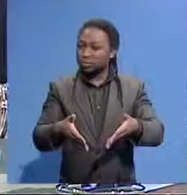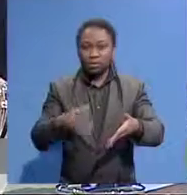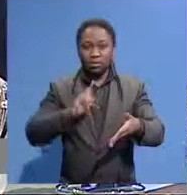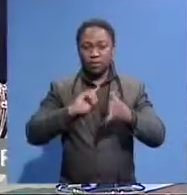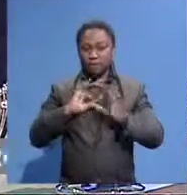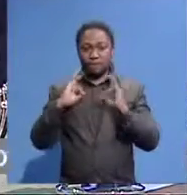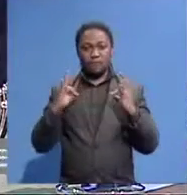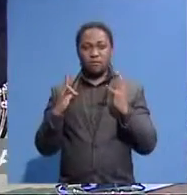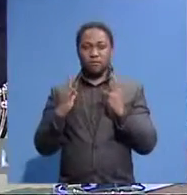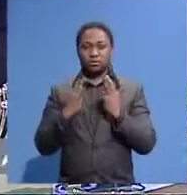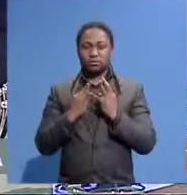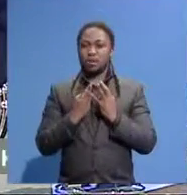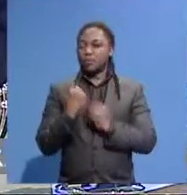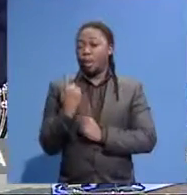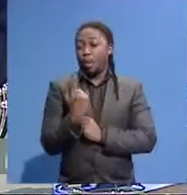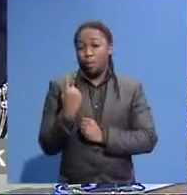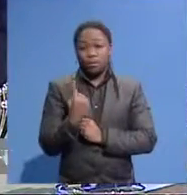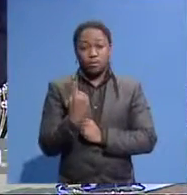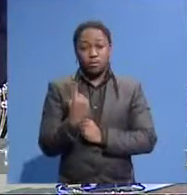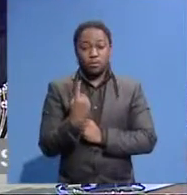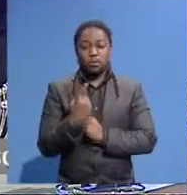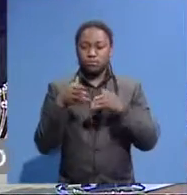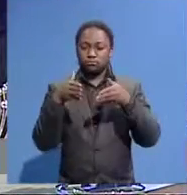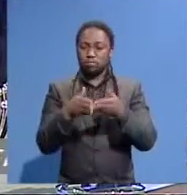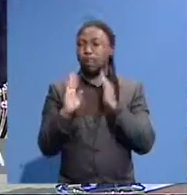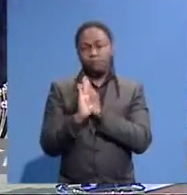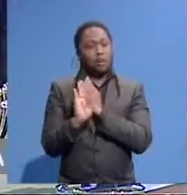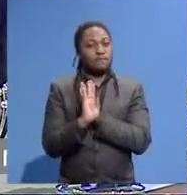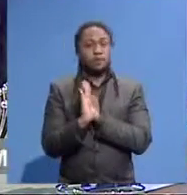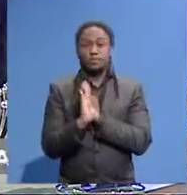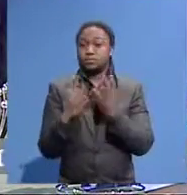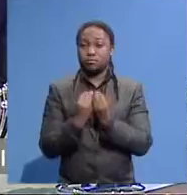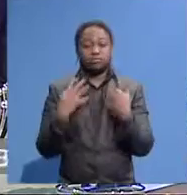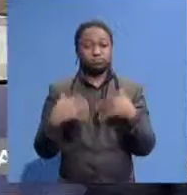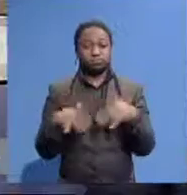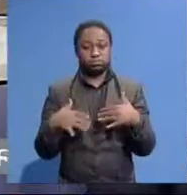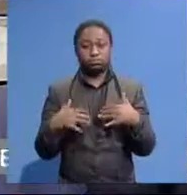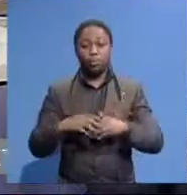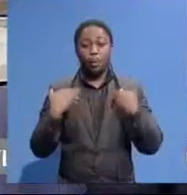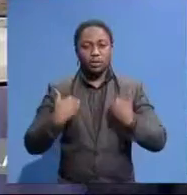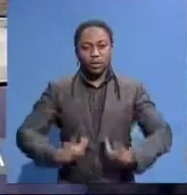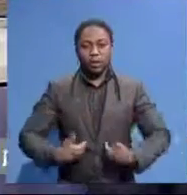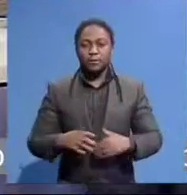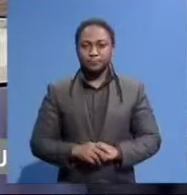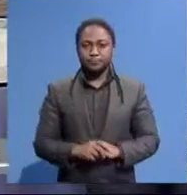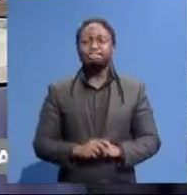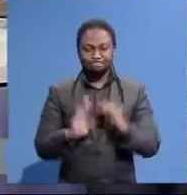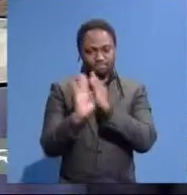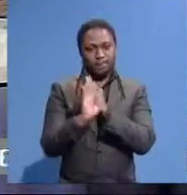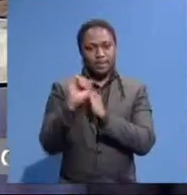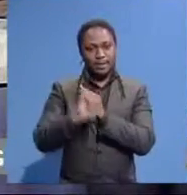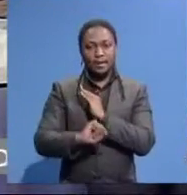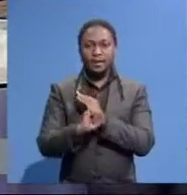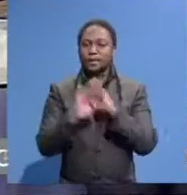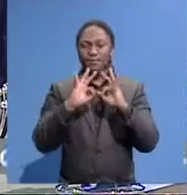that it's a moment for the family, which I think is actually quite remarkable as well. Yeah. There must be privacy somewhere. Must be privacy, and it is. He is a